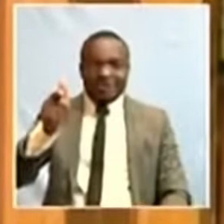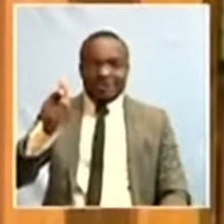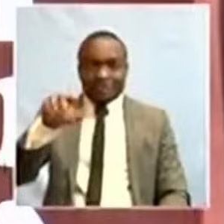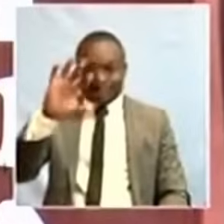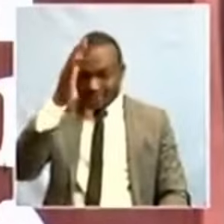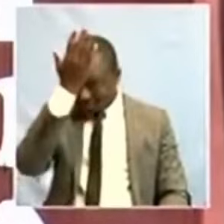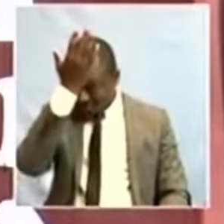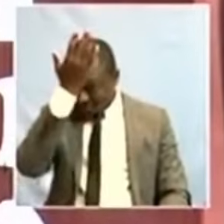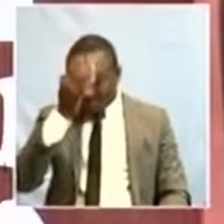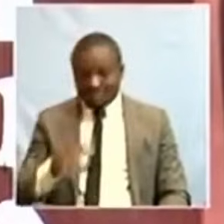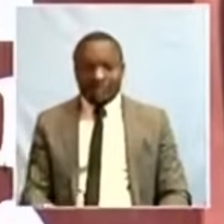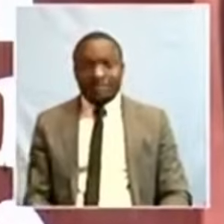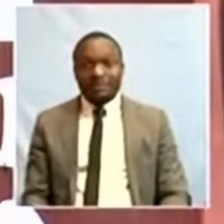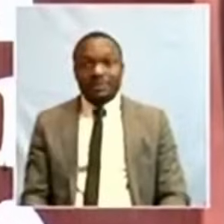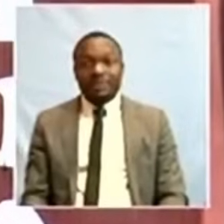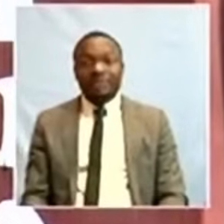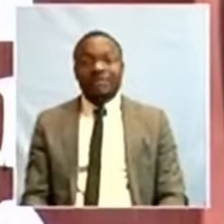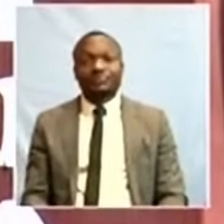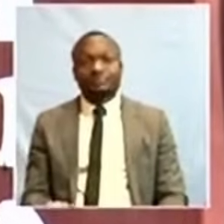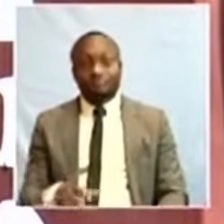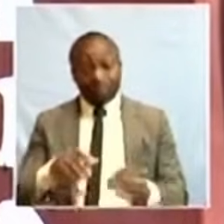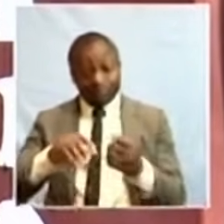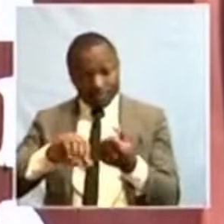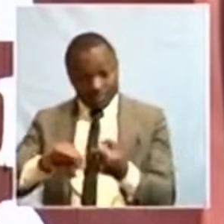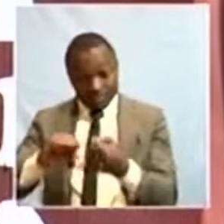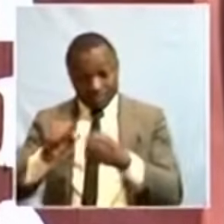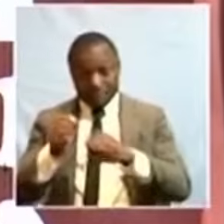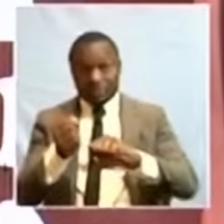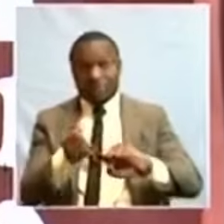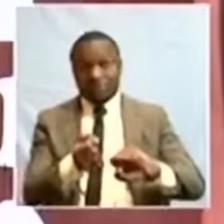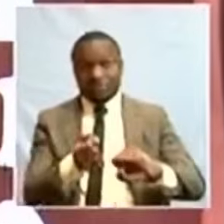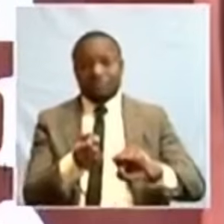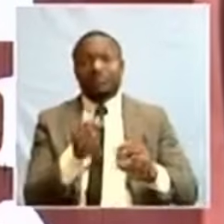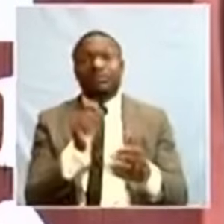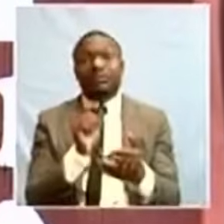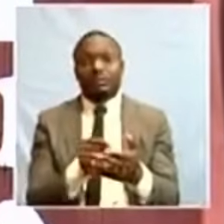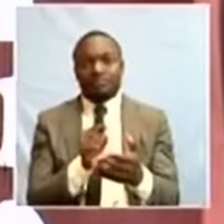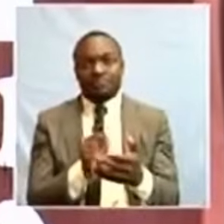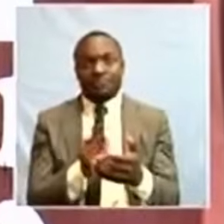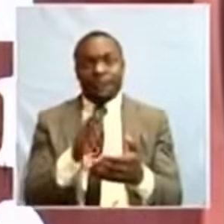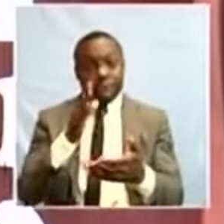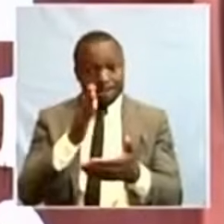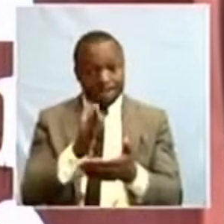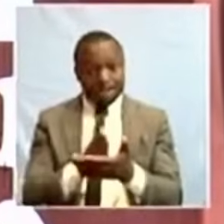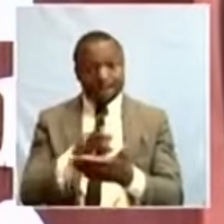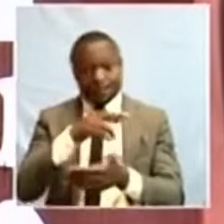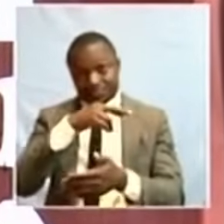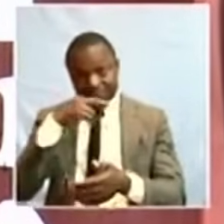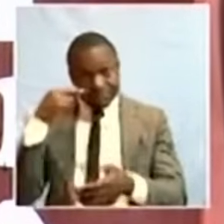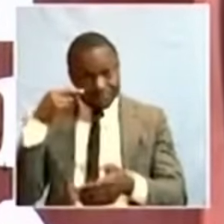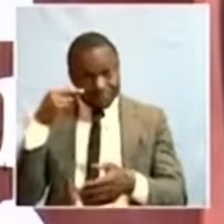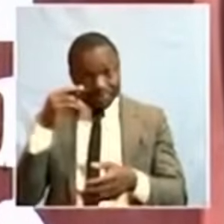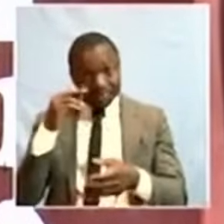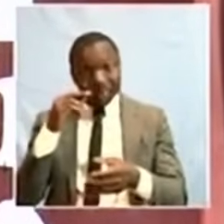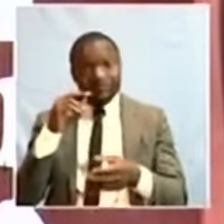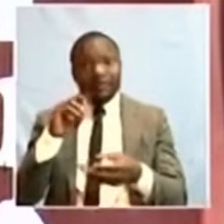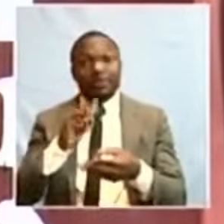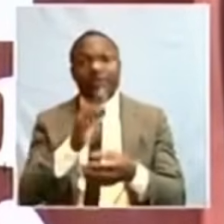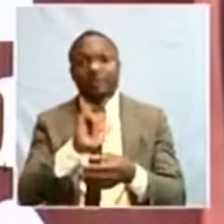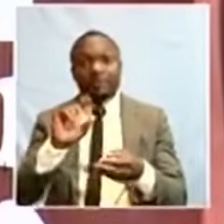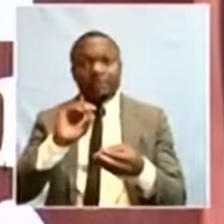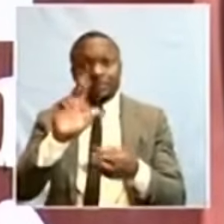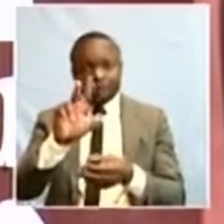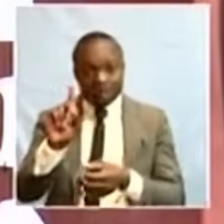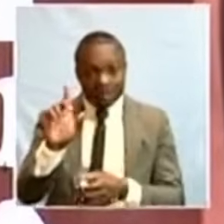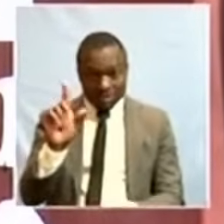the Anti-Terrorism and Non-Proliferation National Assembly Bill number 31 of 2024 was read